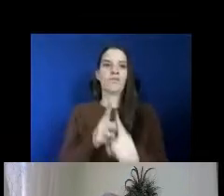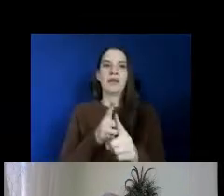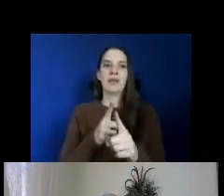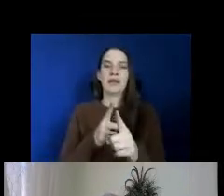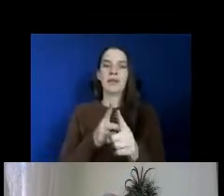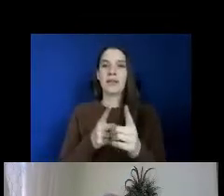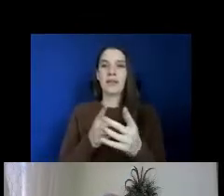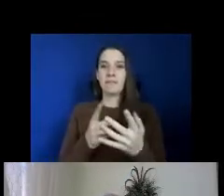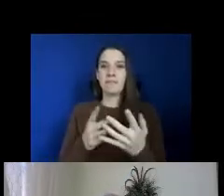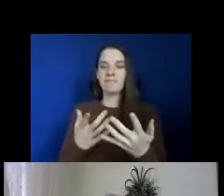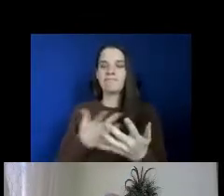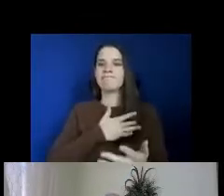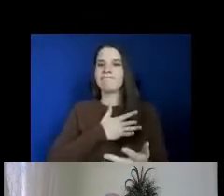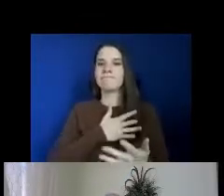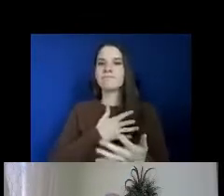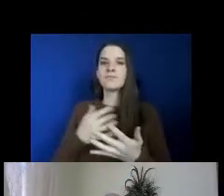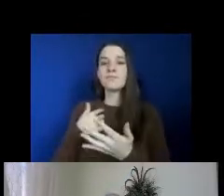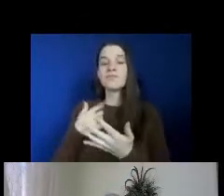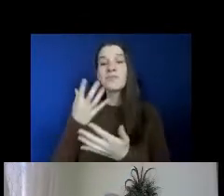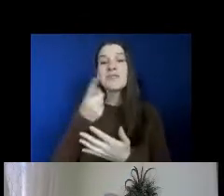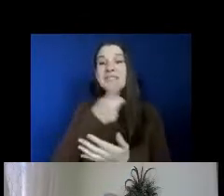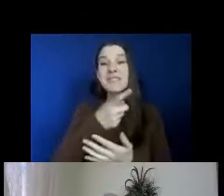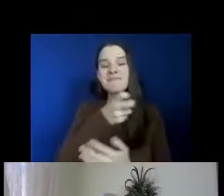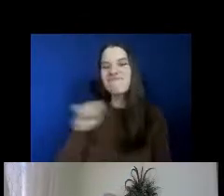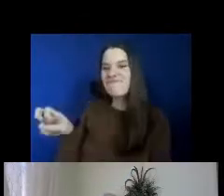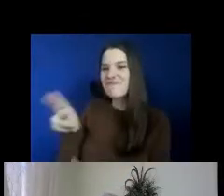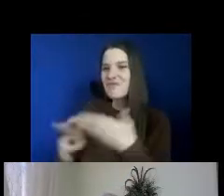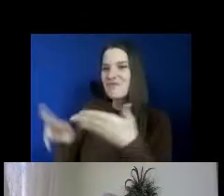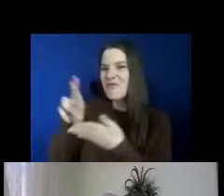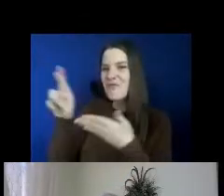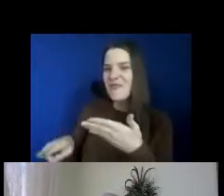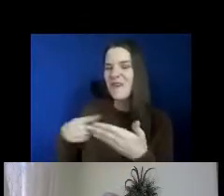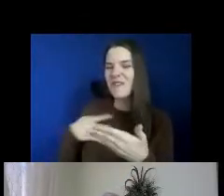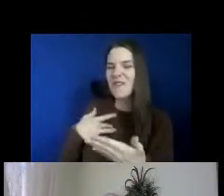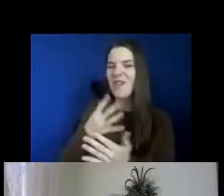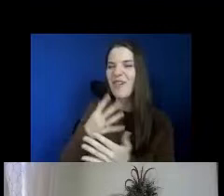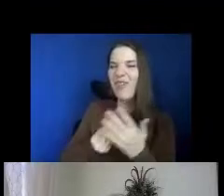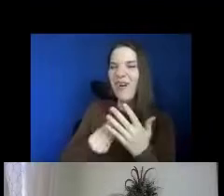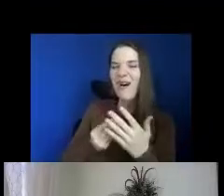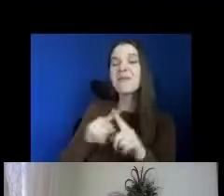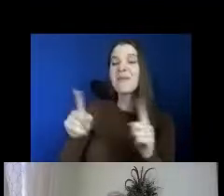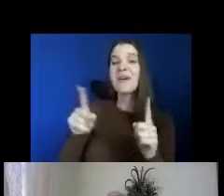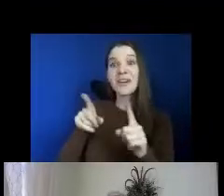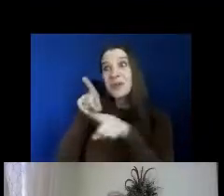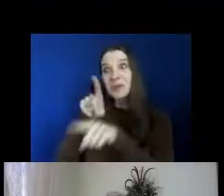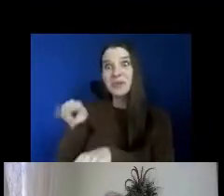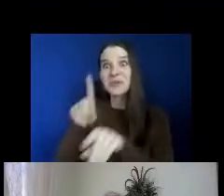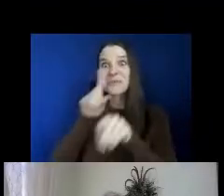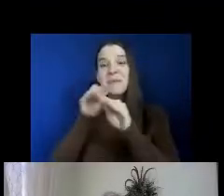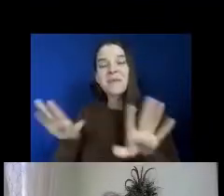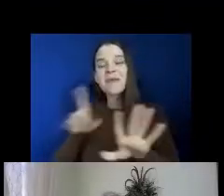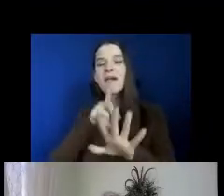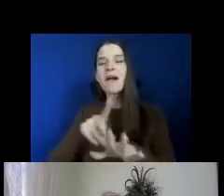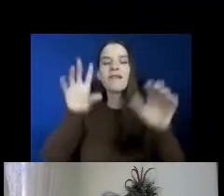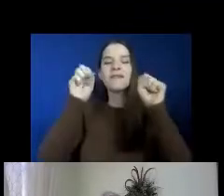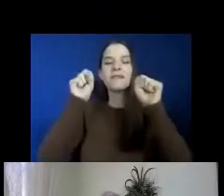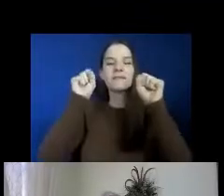loss to lose her to the University of Rochester, but you all should feel very blessed to have such a fabulous